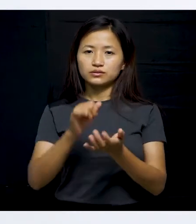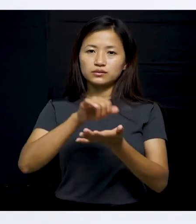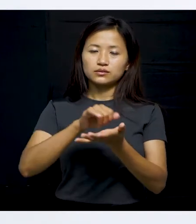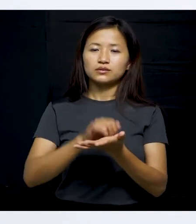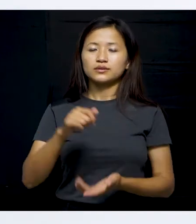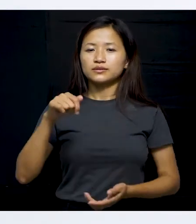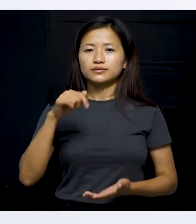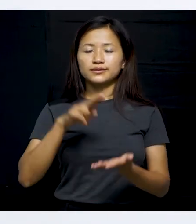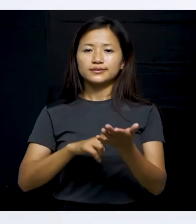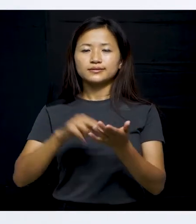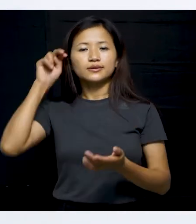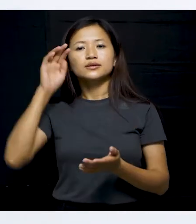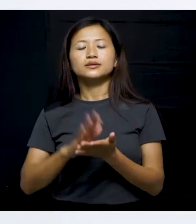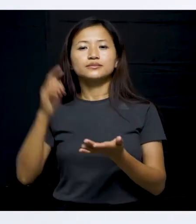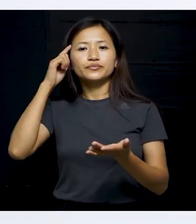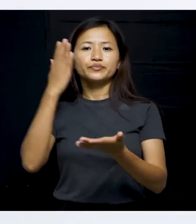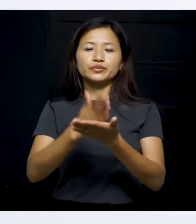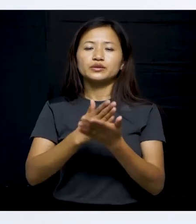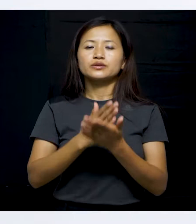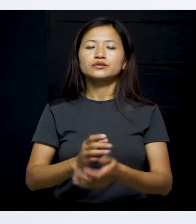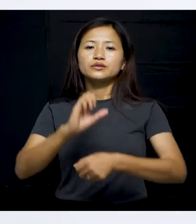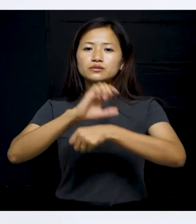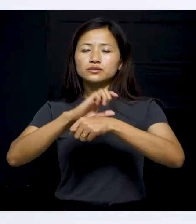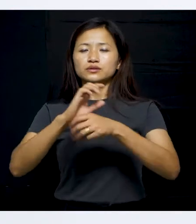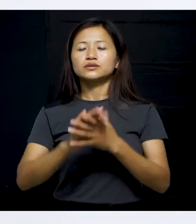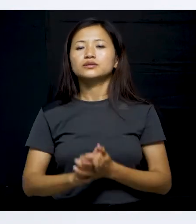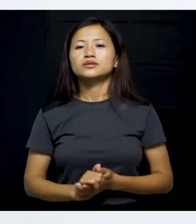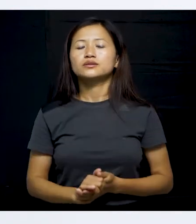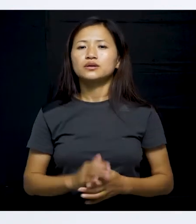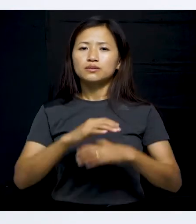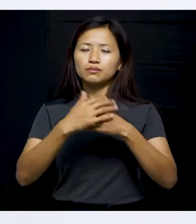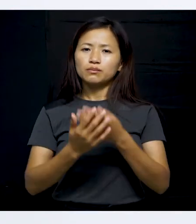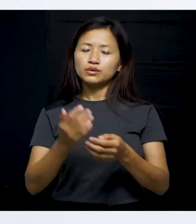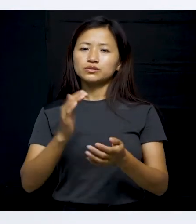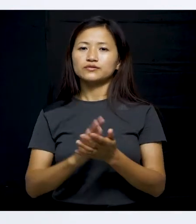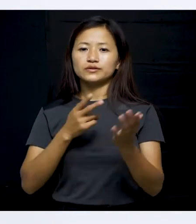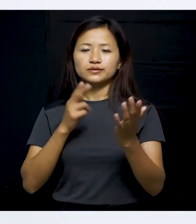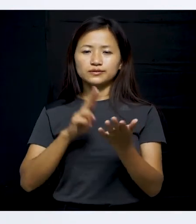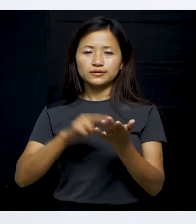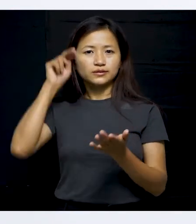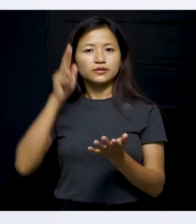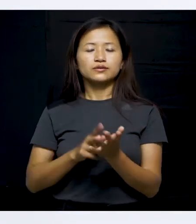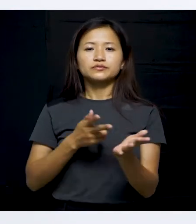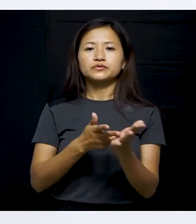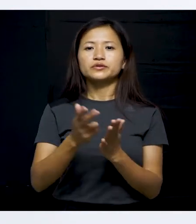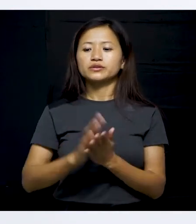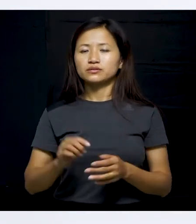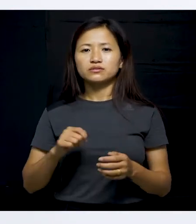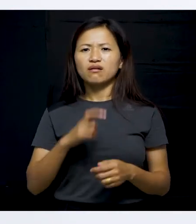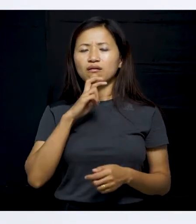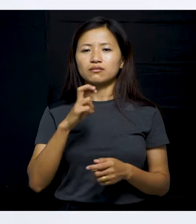Nagas, they started believing in this Christianity, and nowadays we see that most of the Naga villages are Christians,